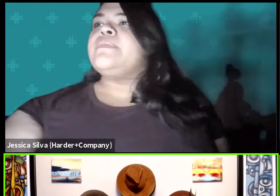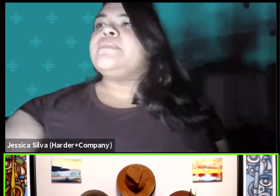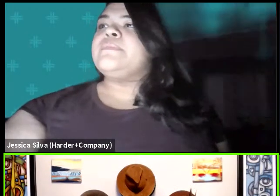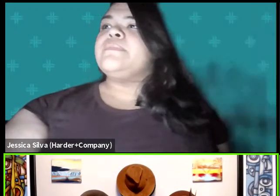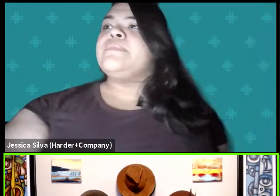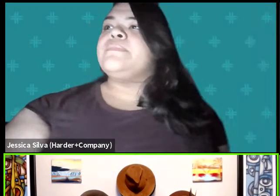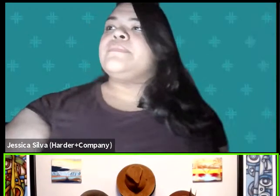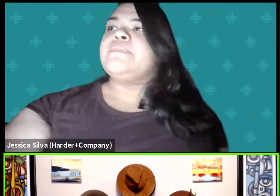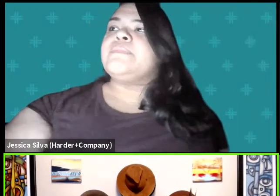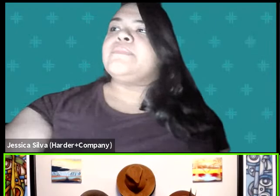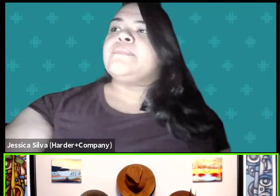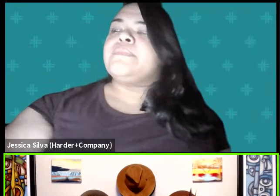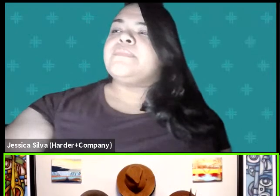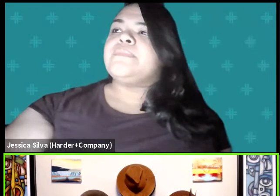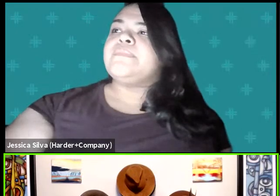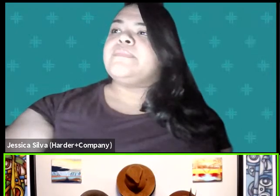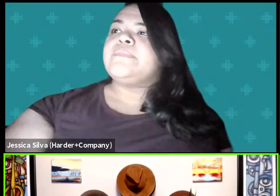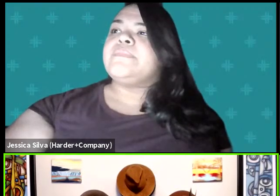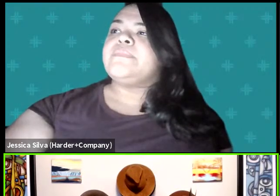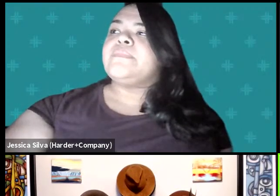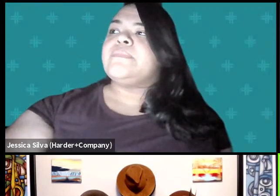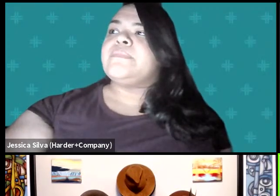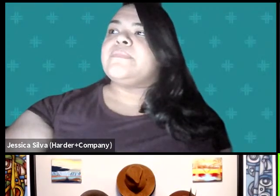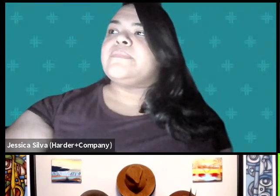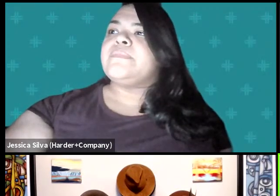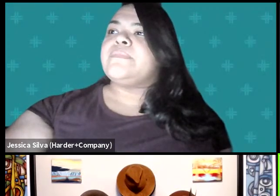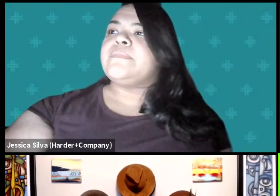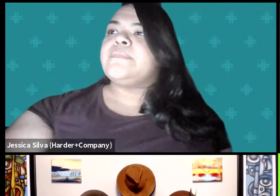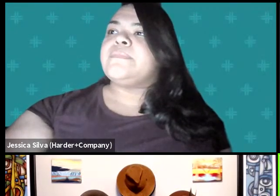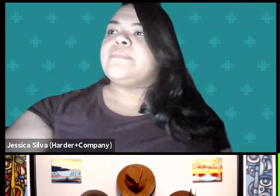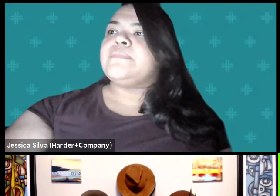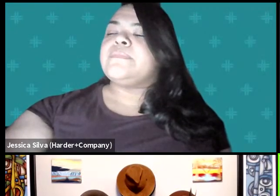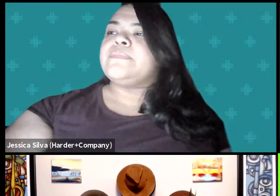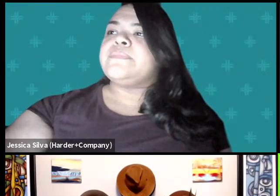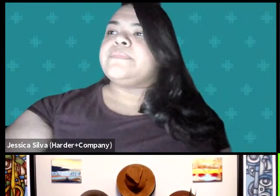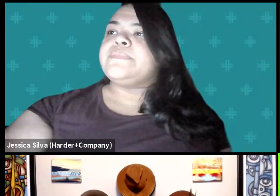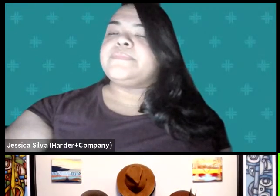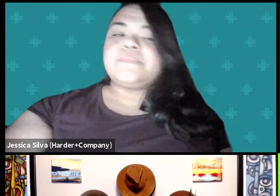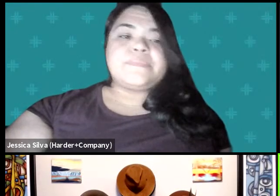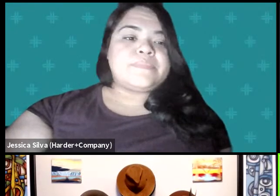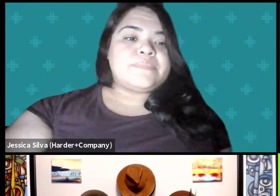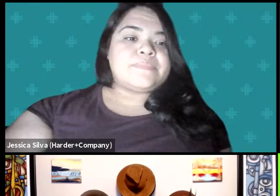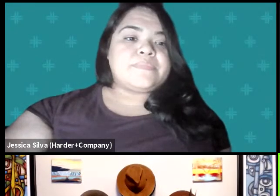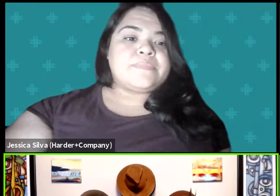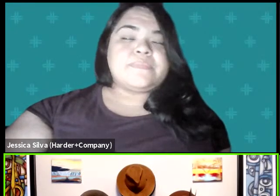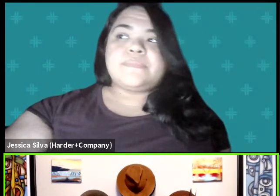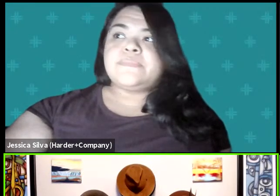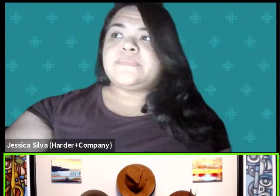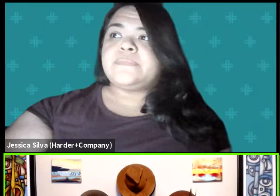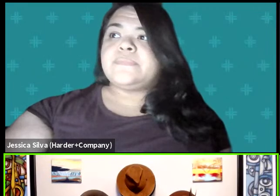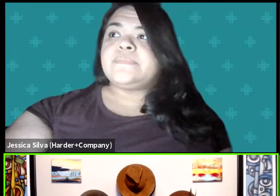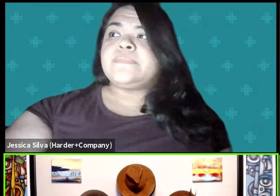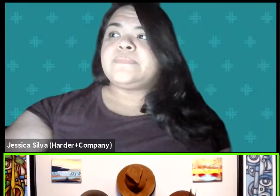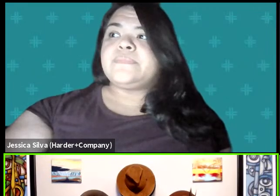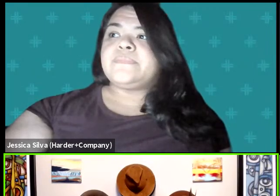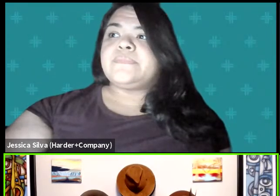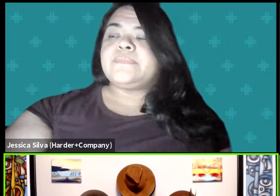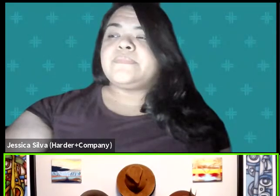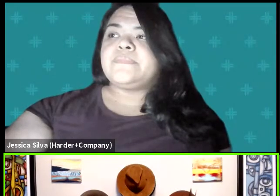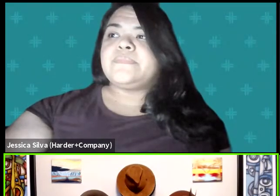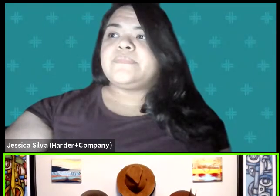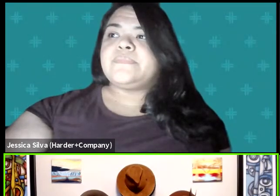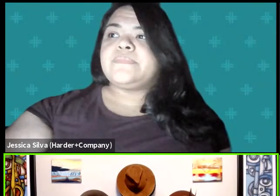Yeah, I went in there. They were engaged in the conversation. Okay. Okay. Same with the heavy trucks. They were just getting started.